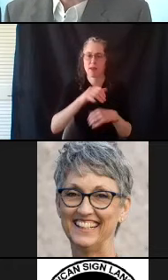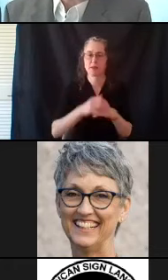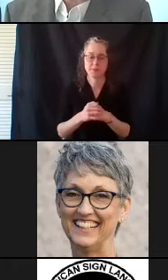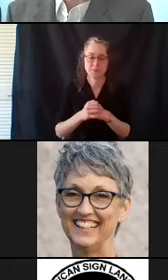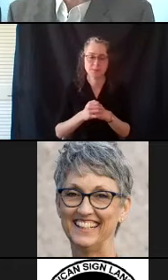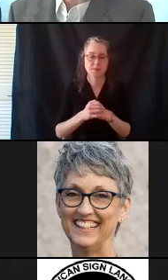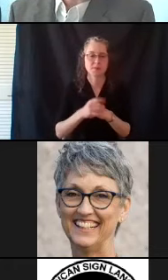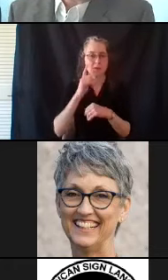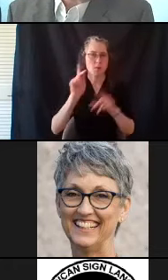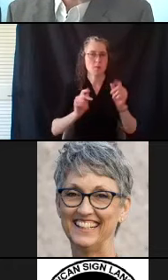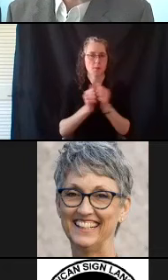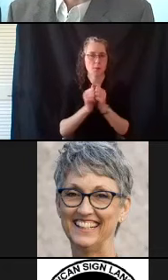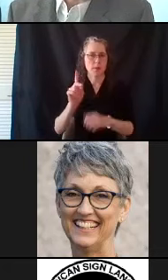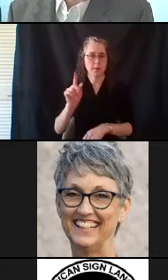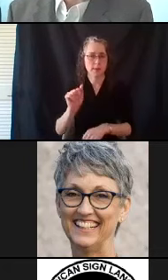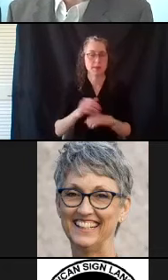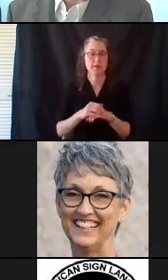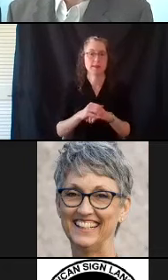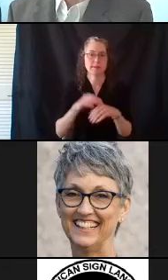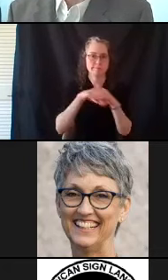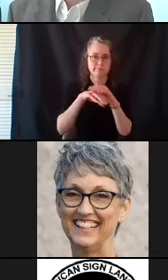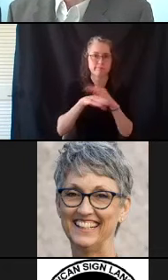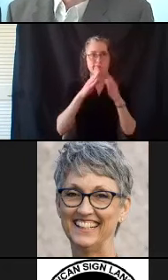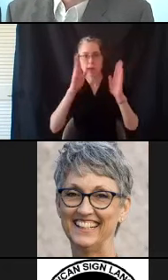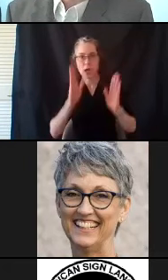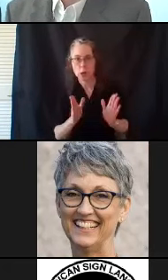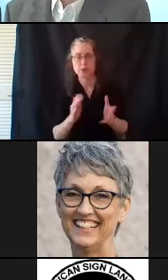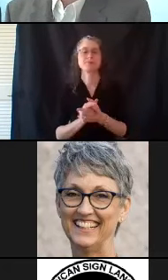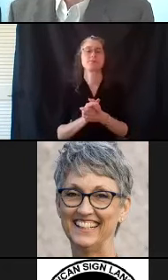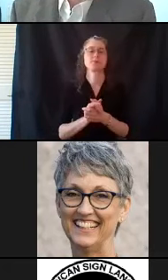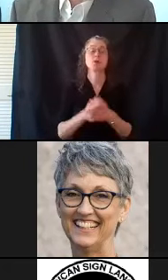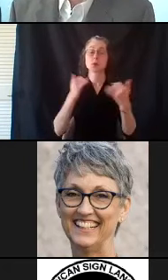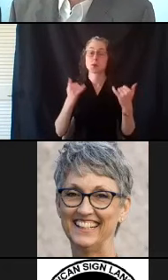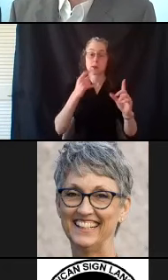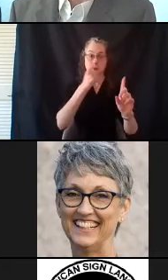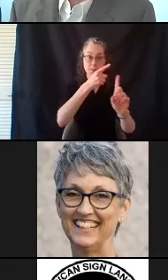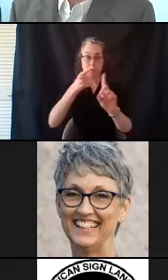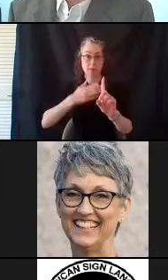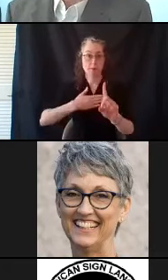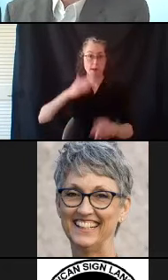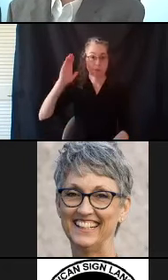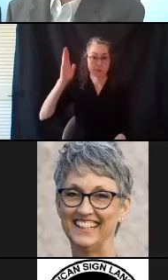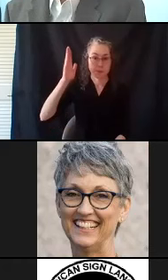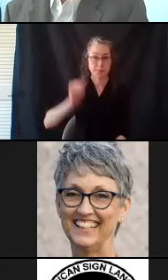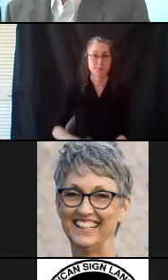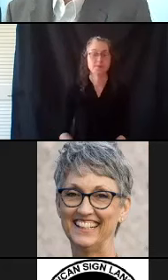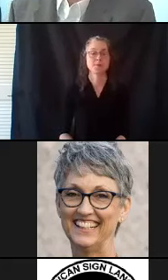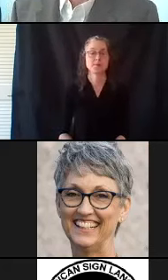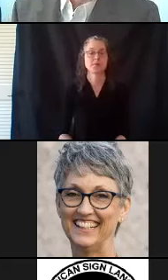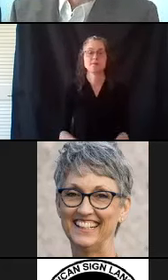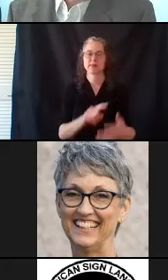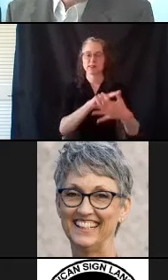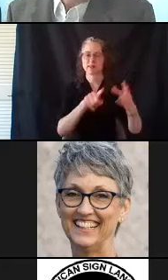with disabilities. And so today's objectives for my portion here are